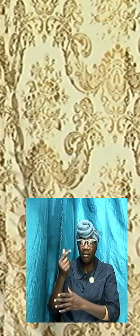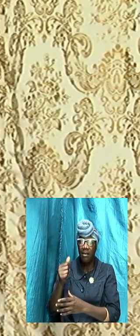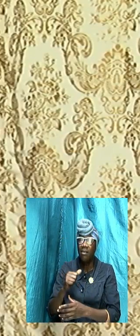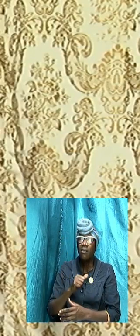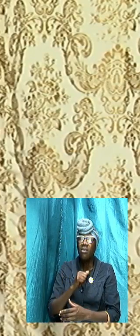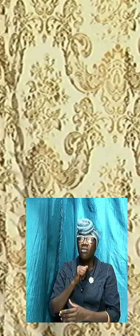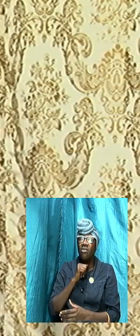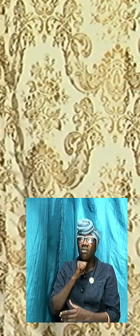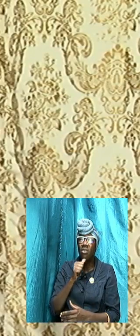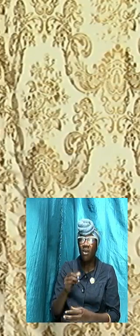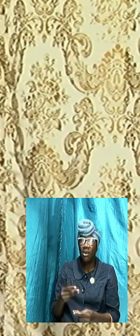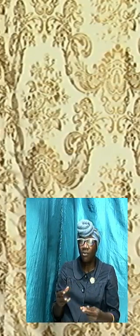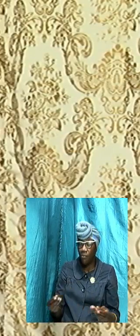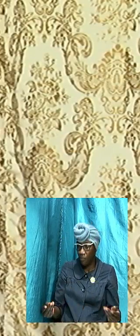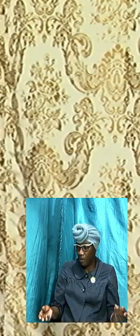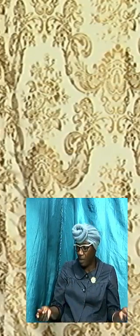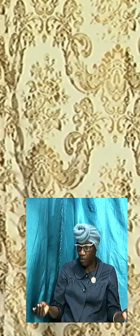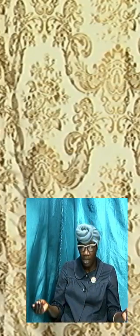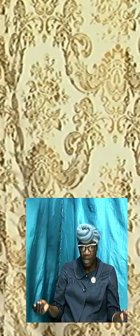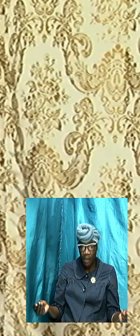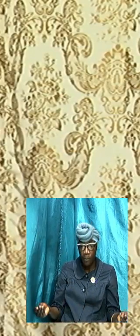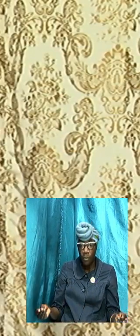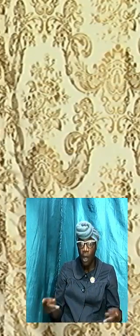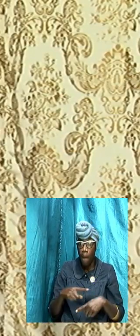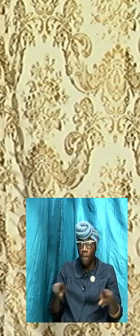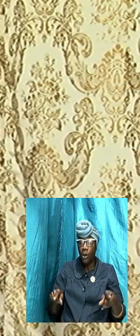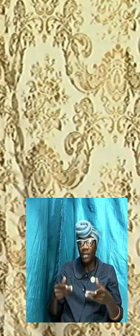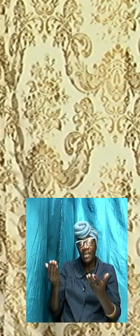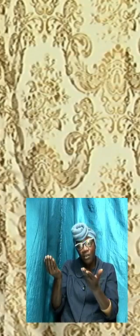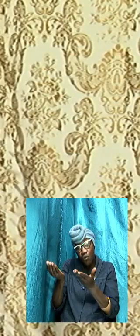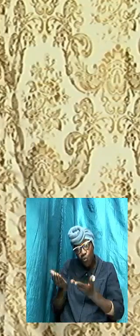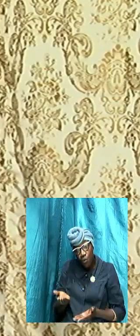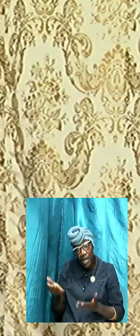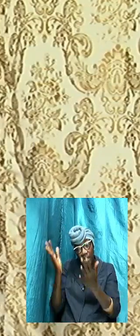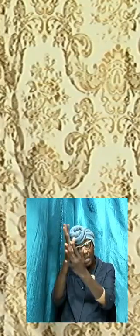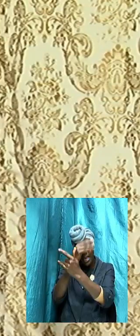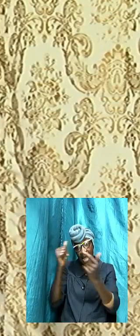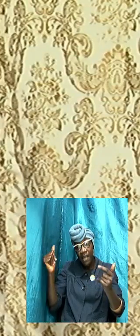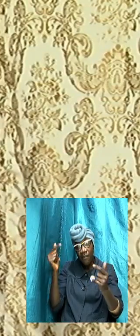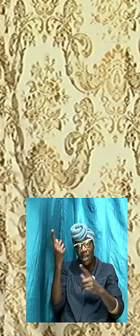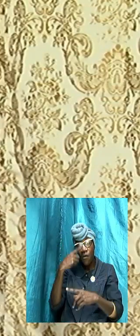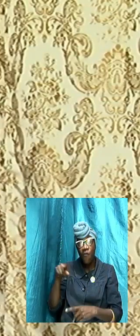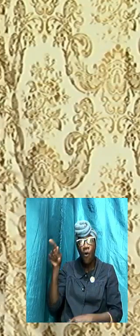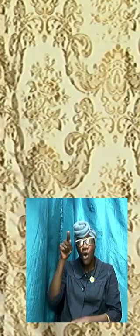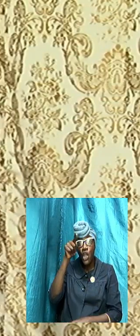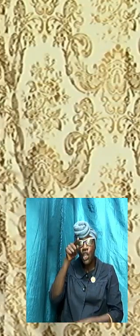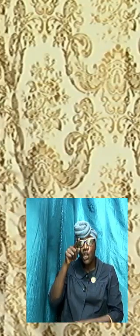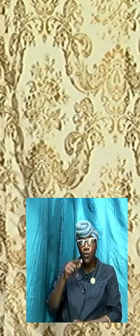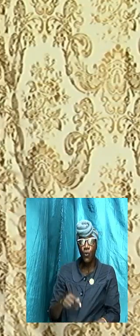don't fade away. And guess what? It is reserved in heaven for you.